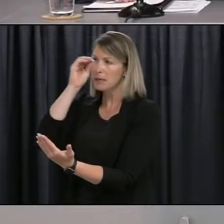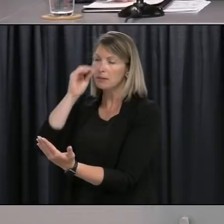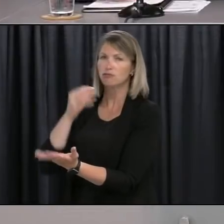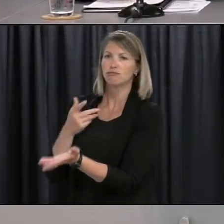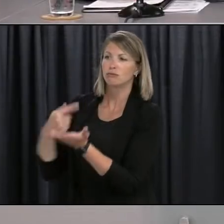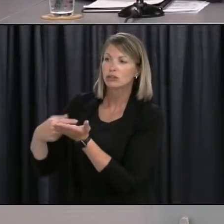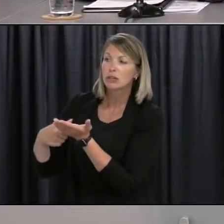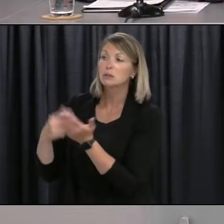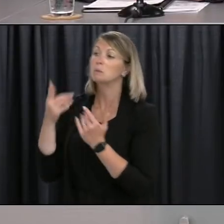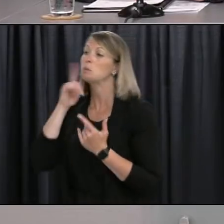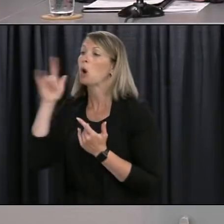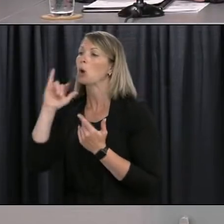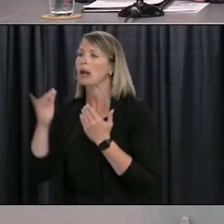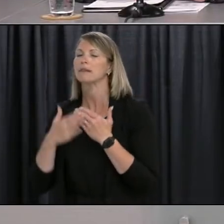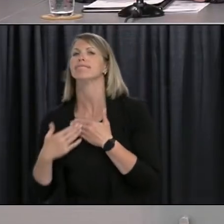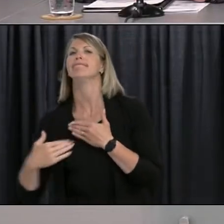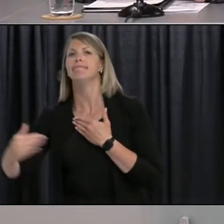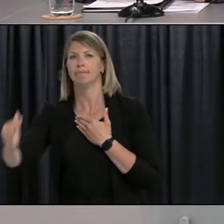Thank you.